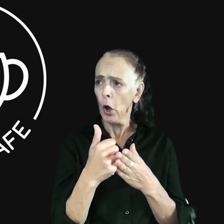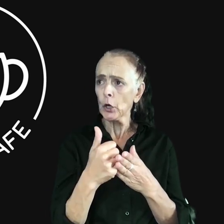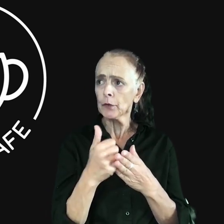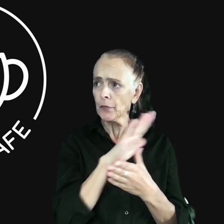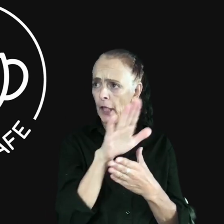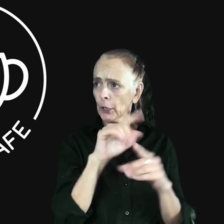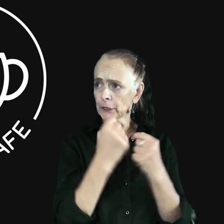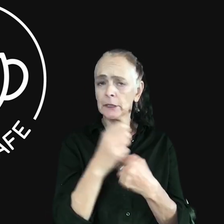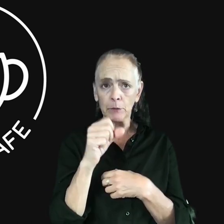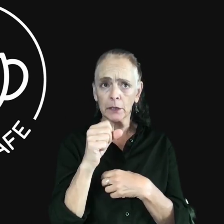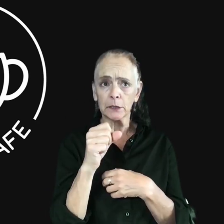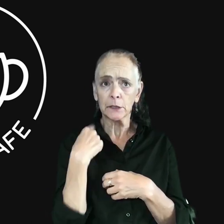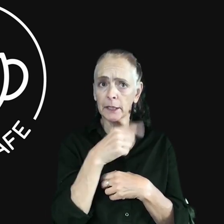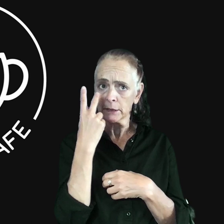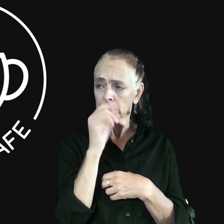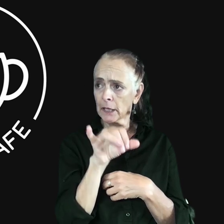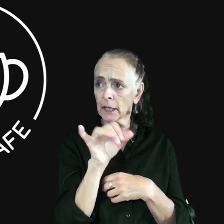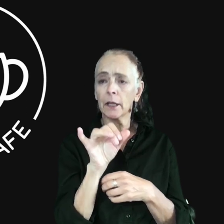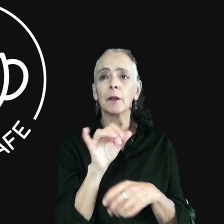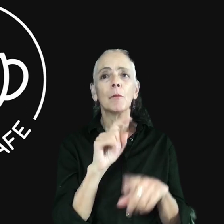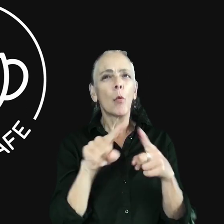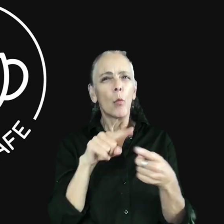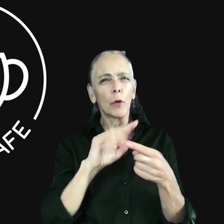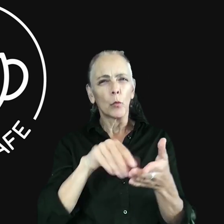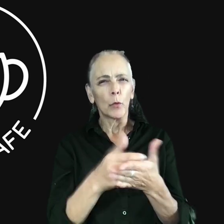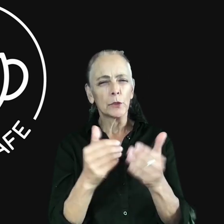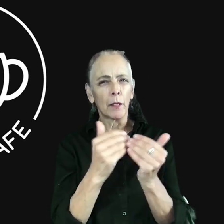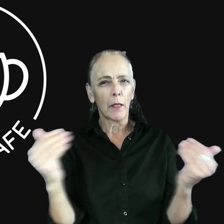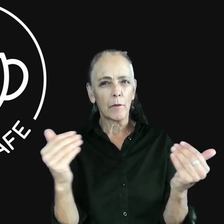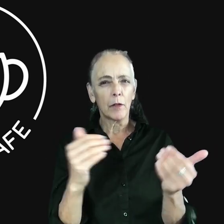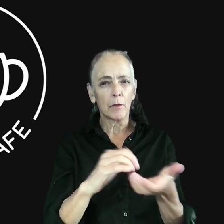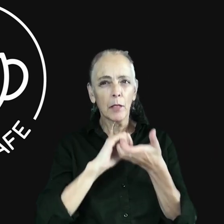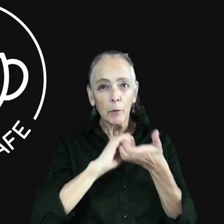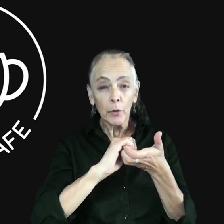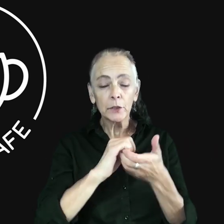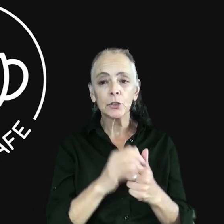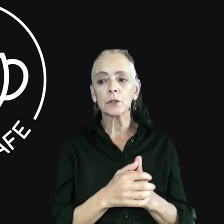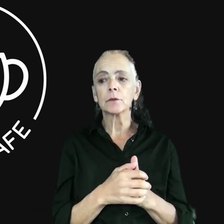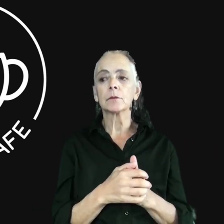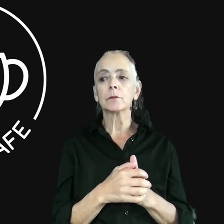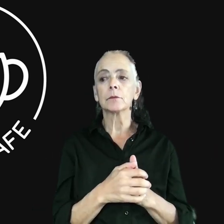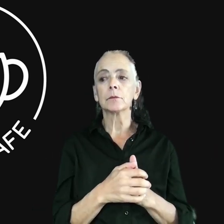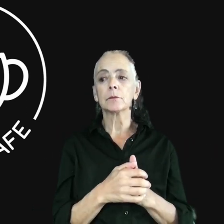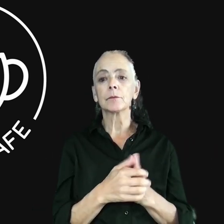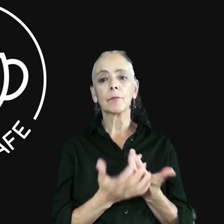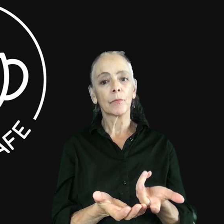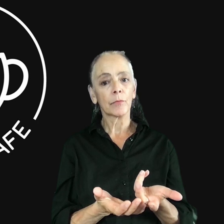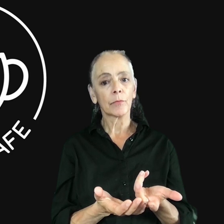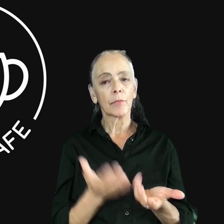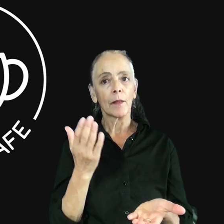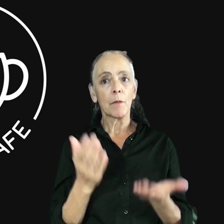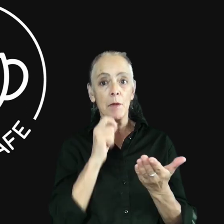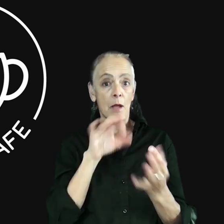the team you know and and i think when when you reach that level of collaboration uh then maybe not be